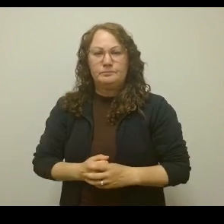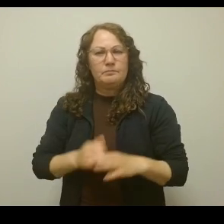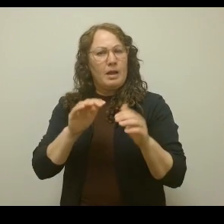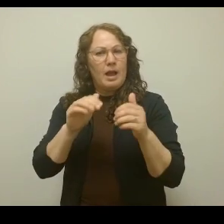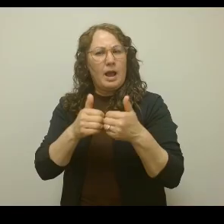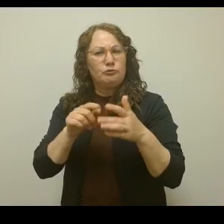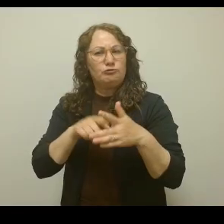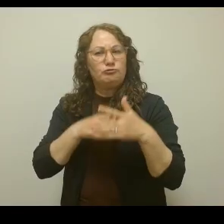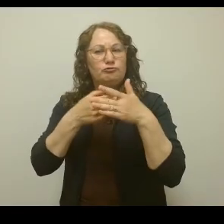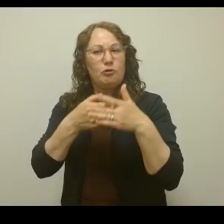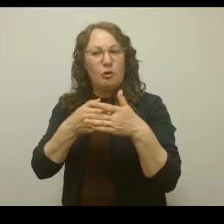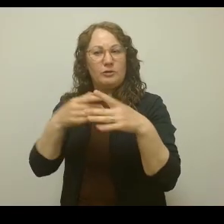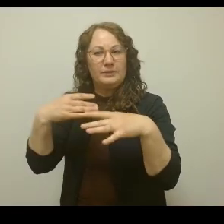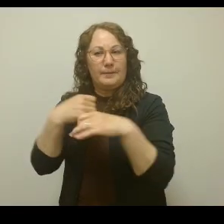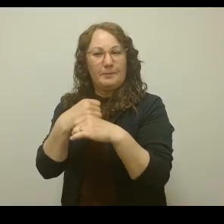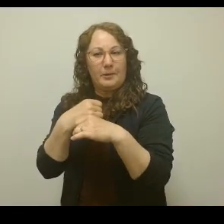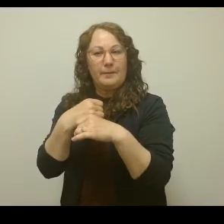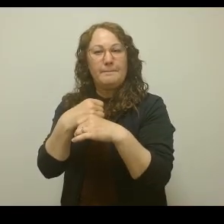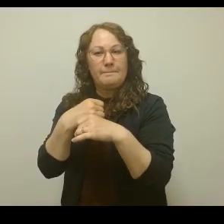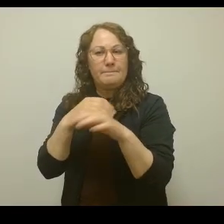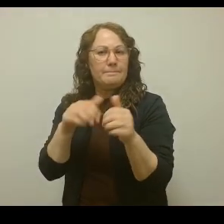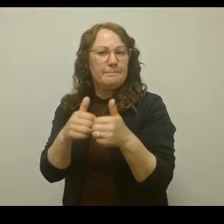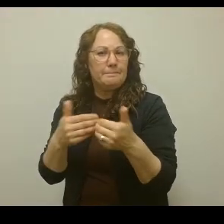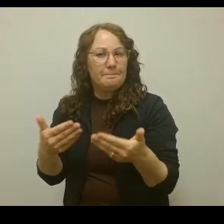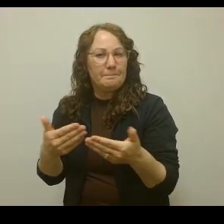his summary?